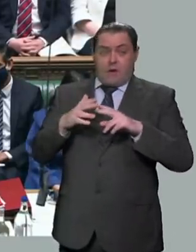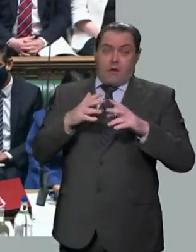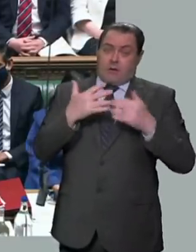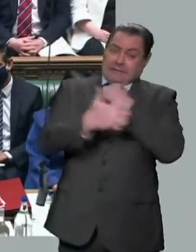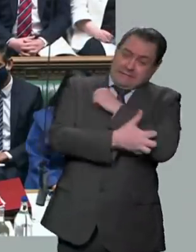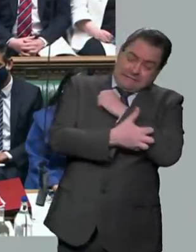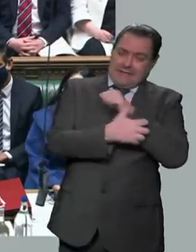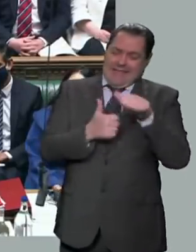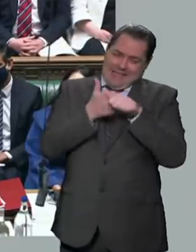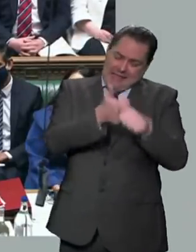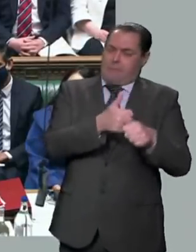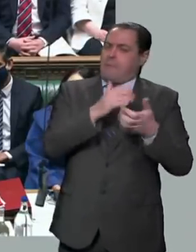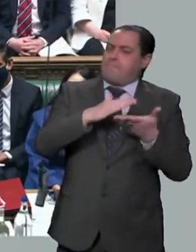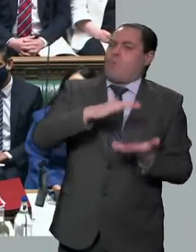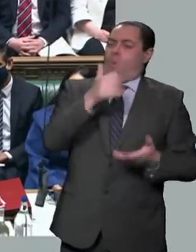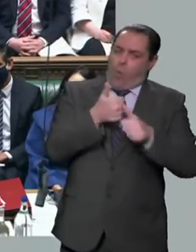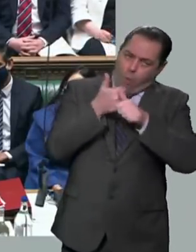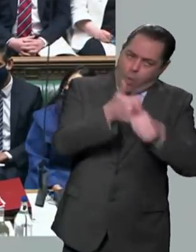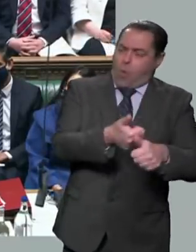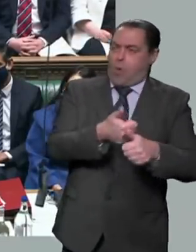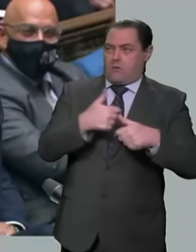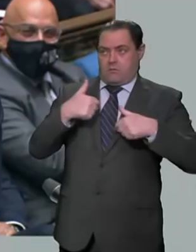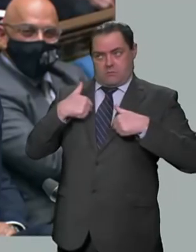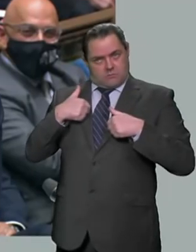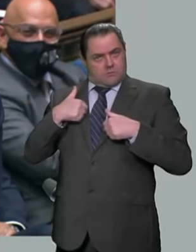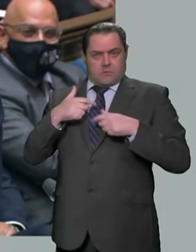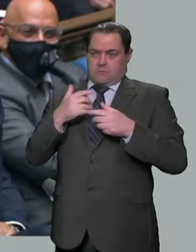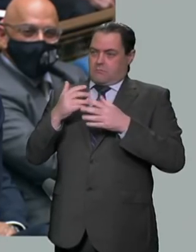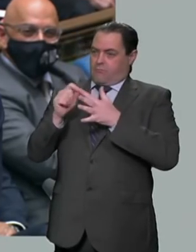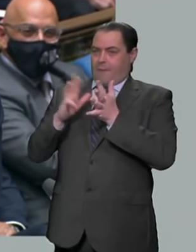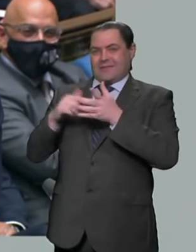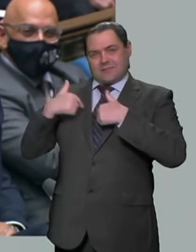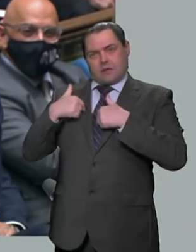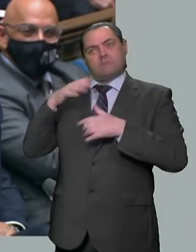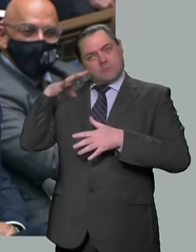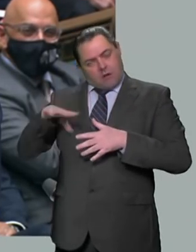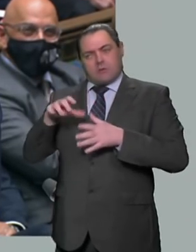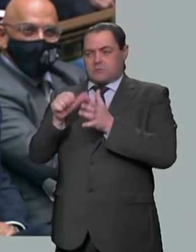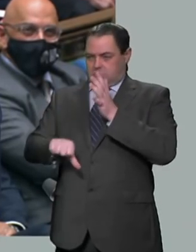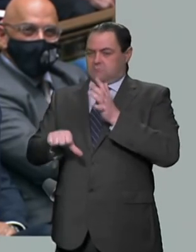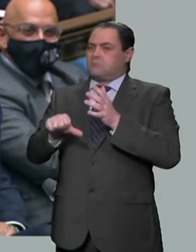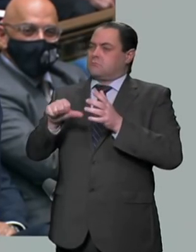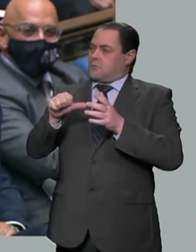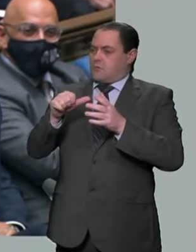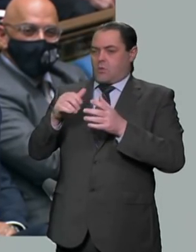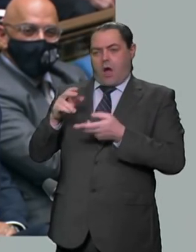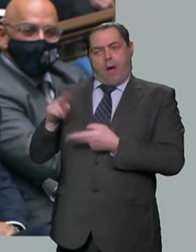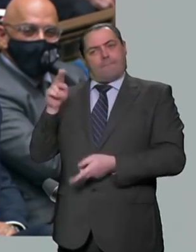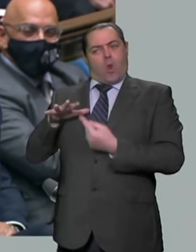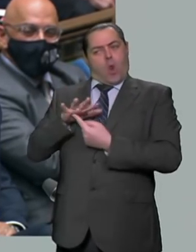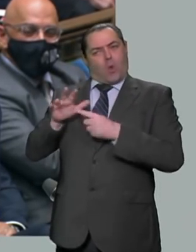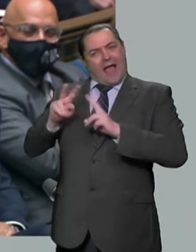in to office, we made sure that we uprated the local housing allowance, because I understand the importance of that allowance for families